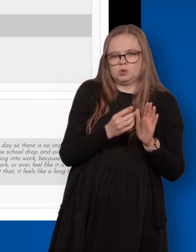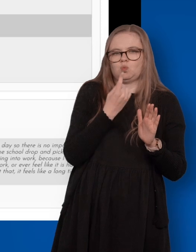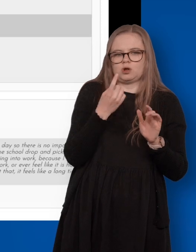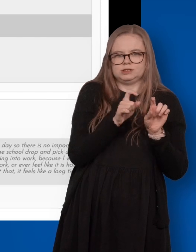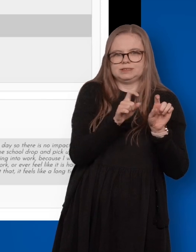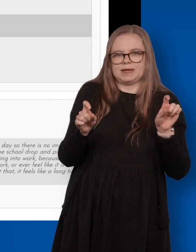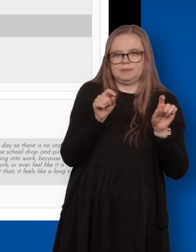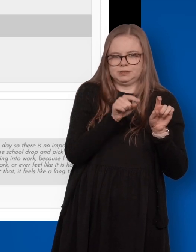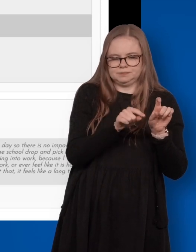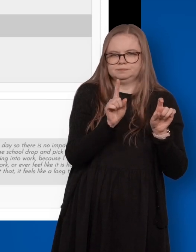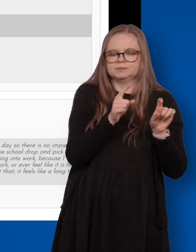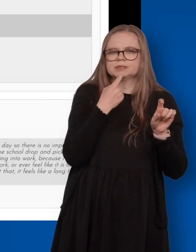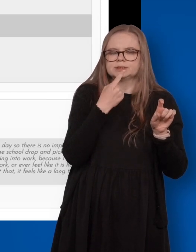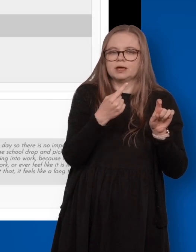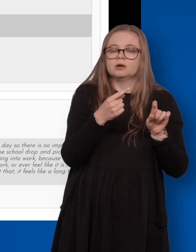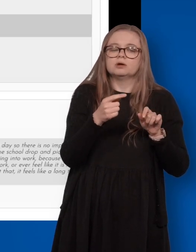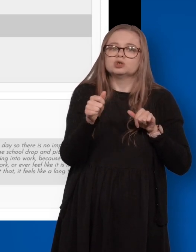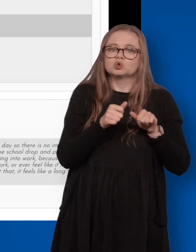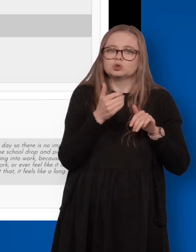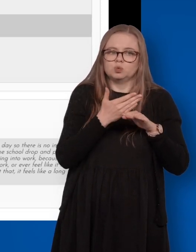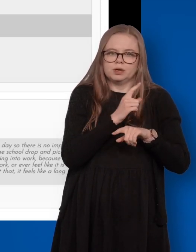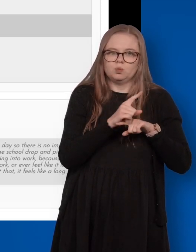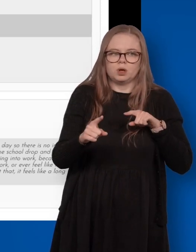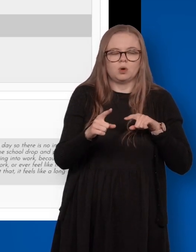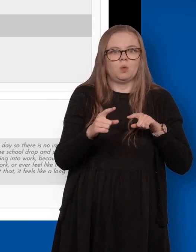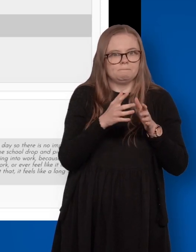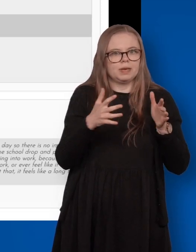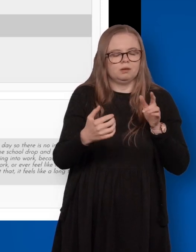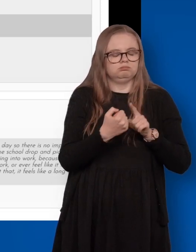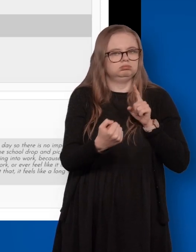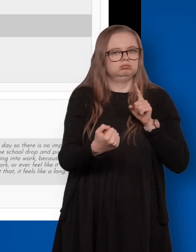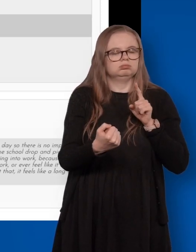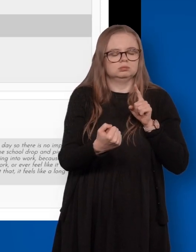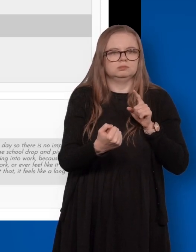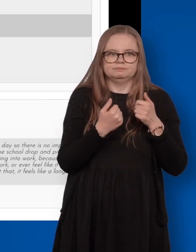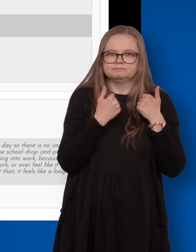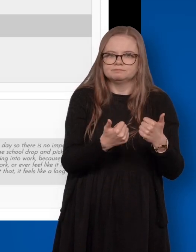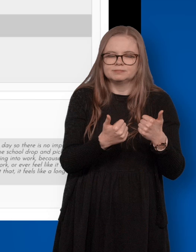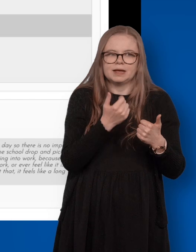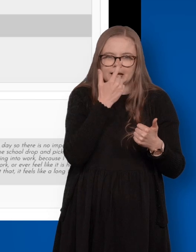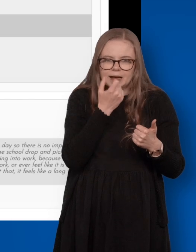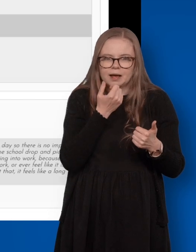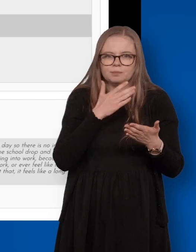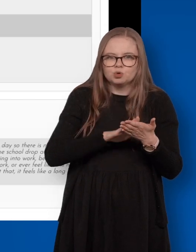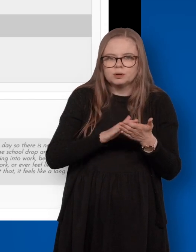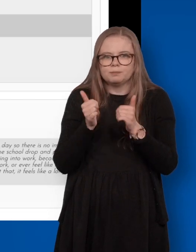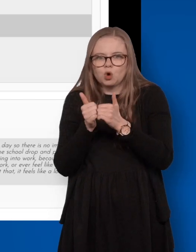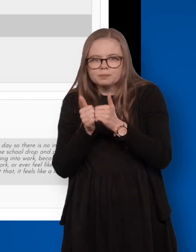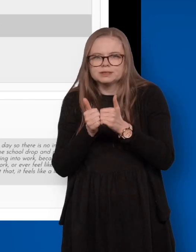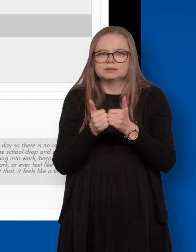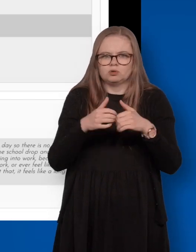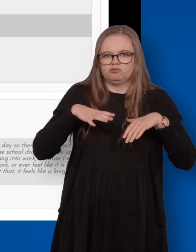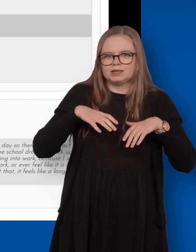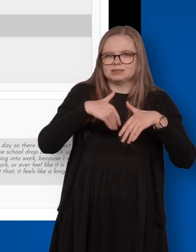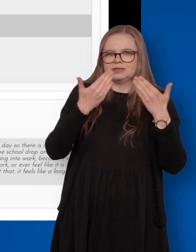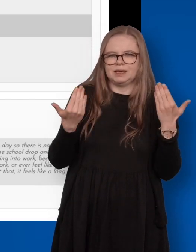of them, reads, the shorter working week has had a great impact on my life as it allows me to make doctors and hospital appointments on my